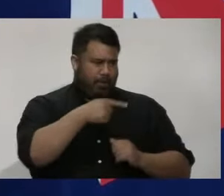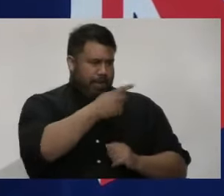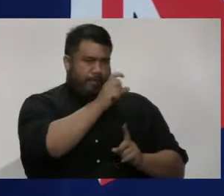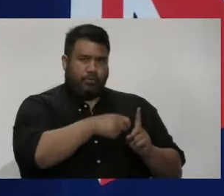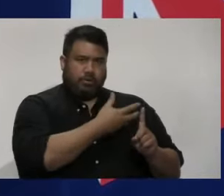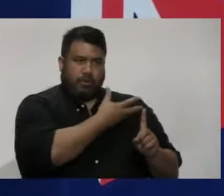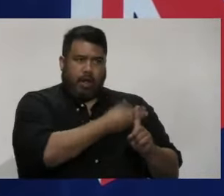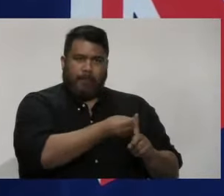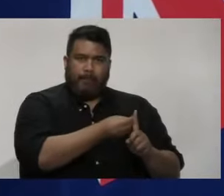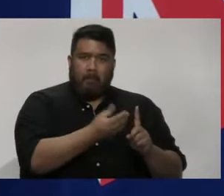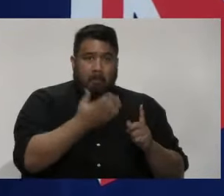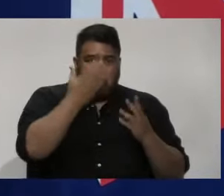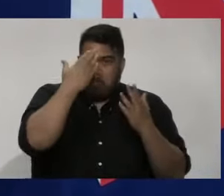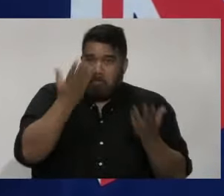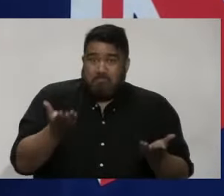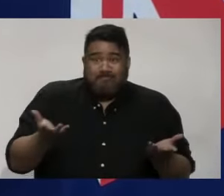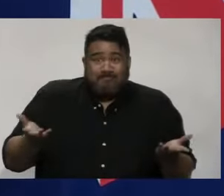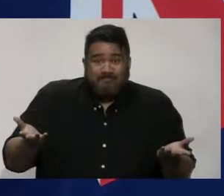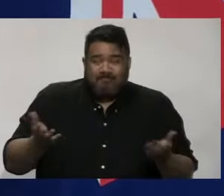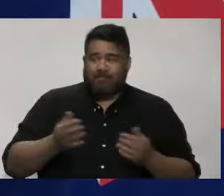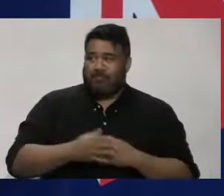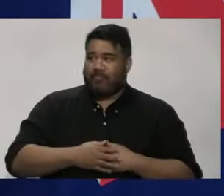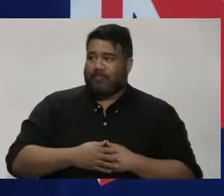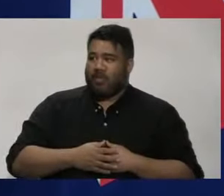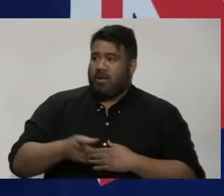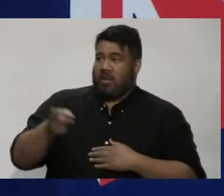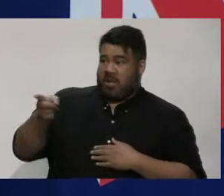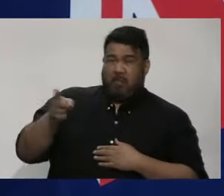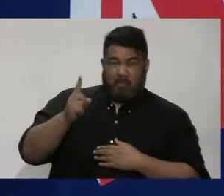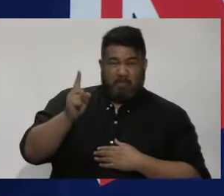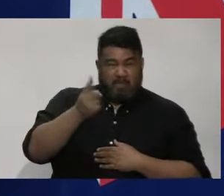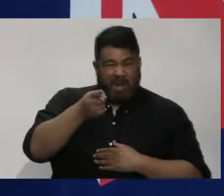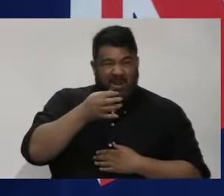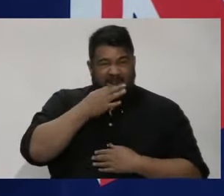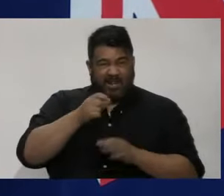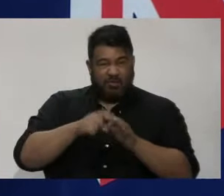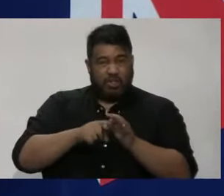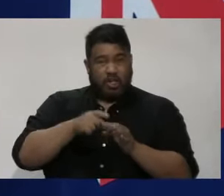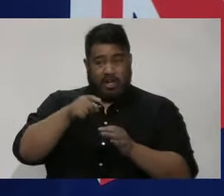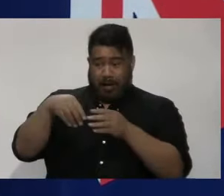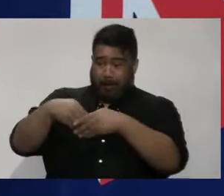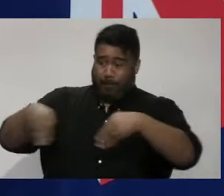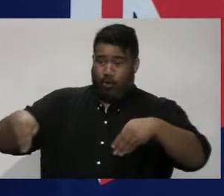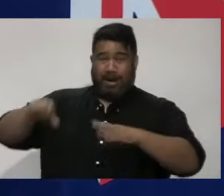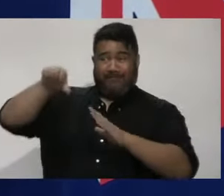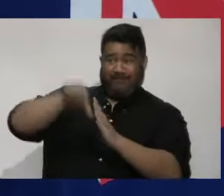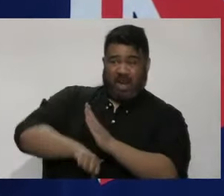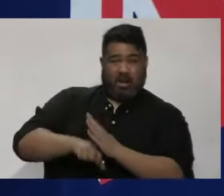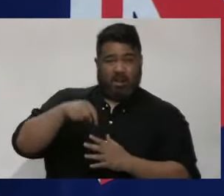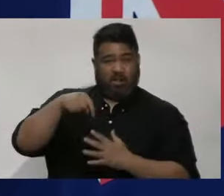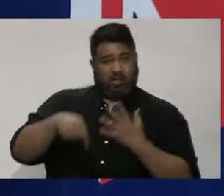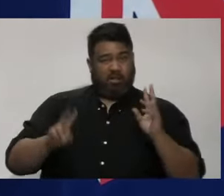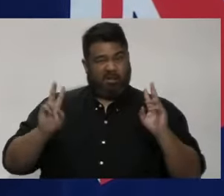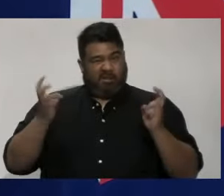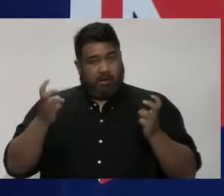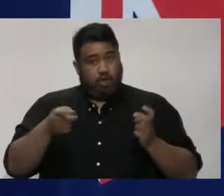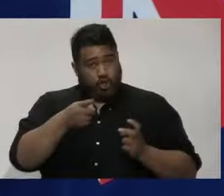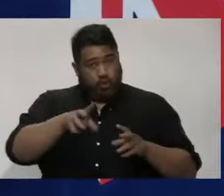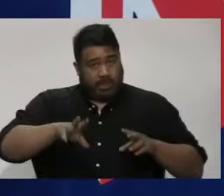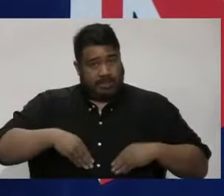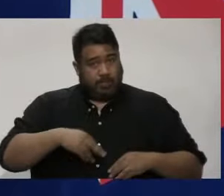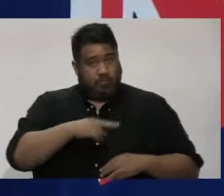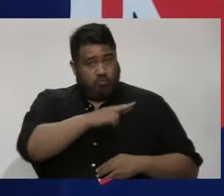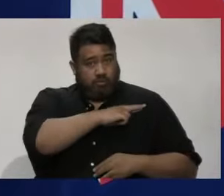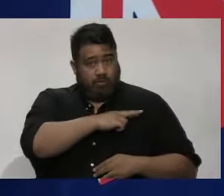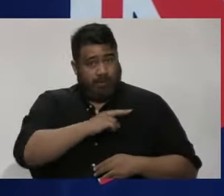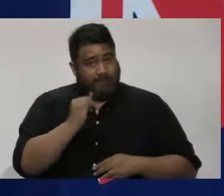that there were those failures at the border, how much responsibility does the government take? Do you take any responsibility for this outbreak? I always want to